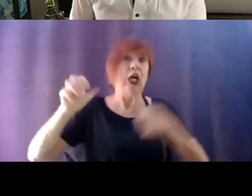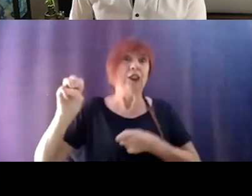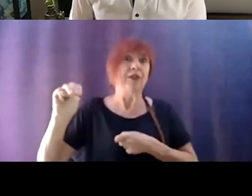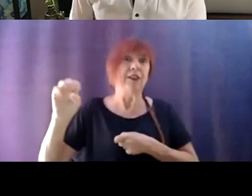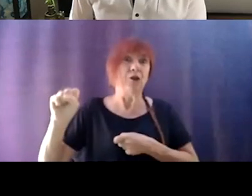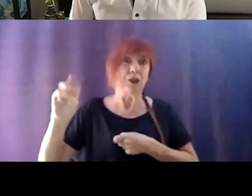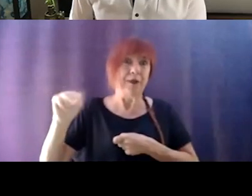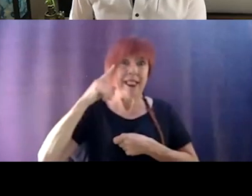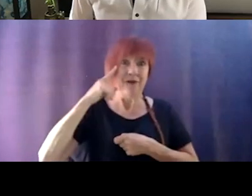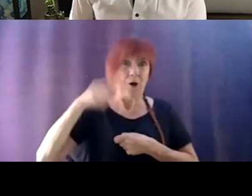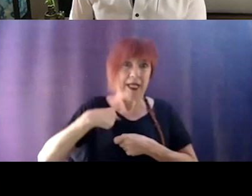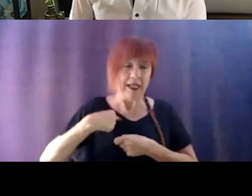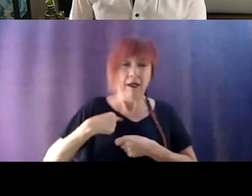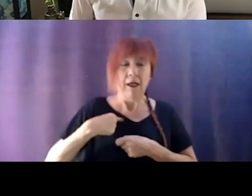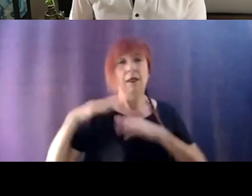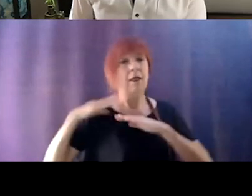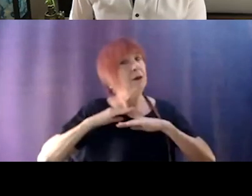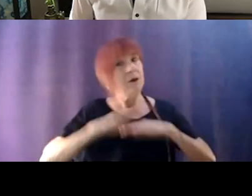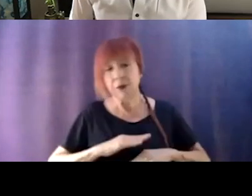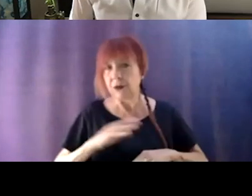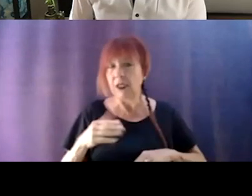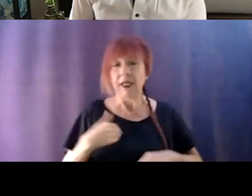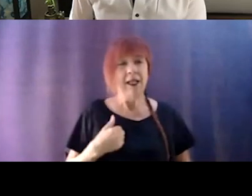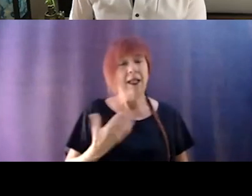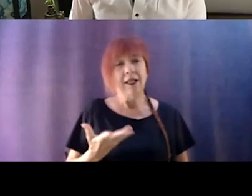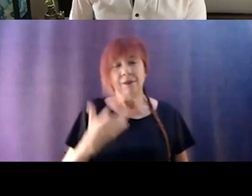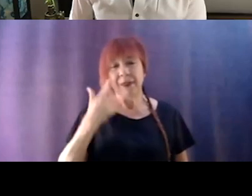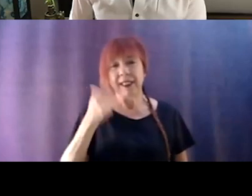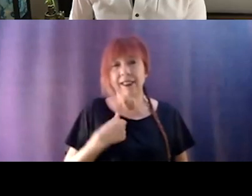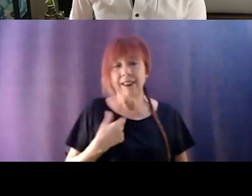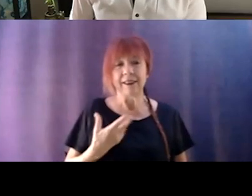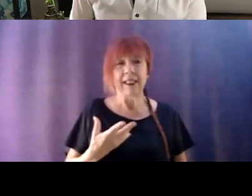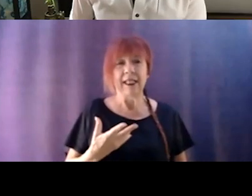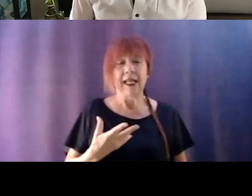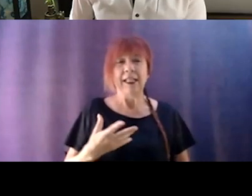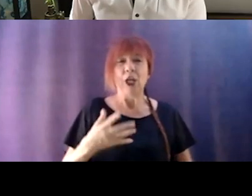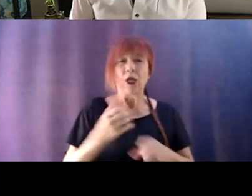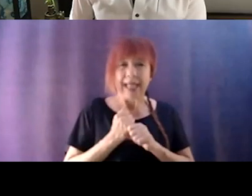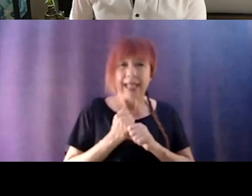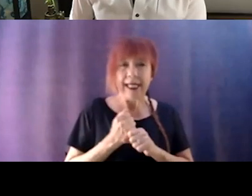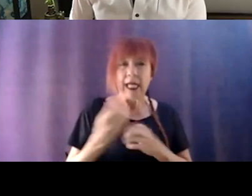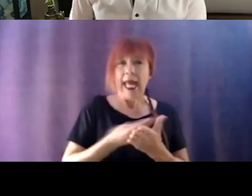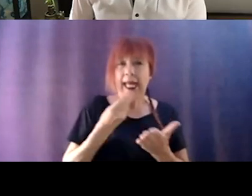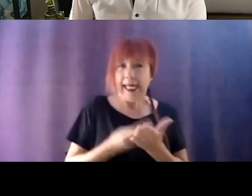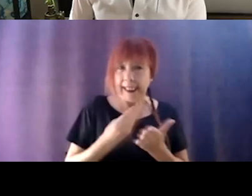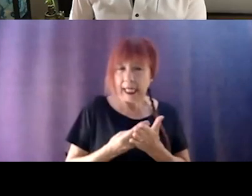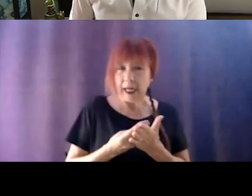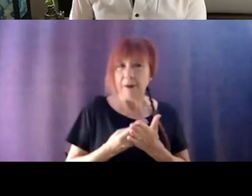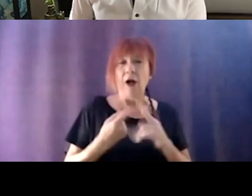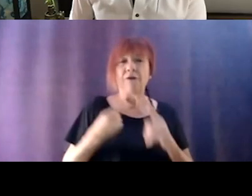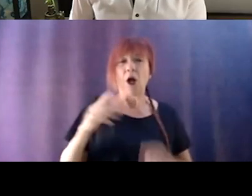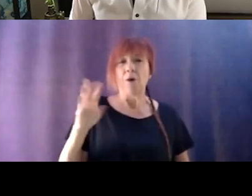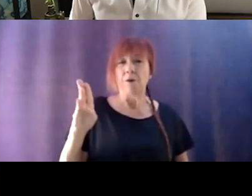I can have the eventuality of incomes from brands that they're going to work for me. My agency going to work for